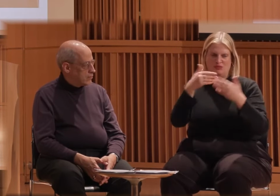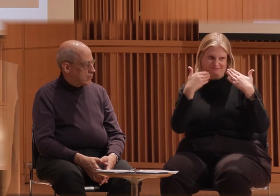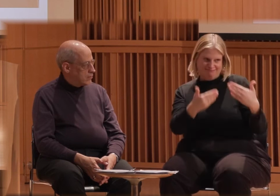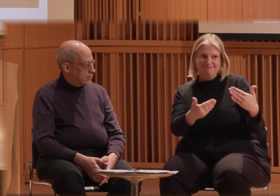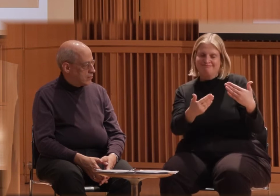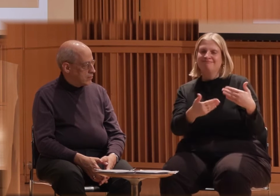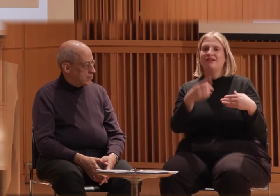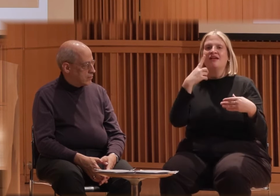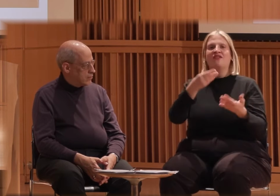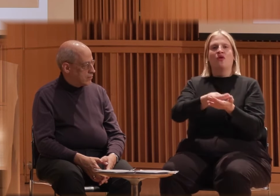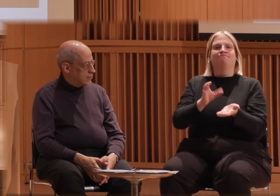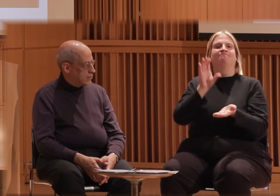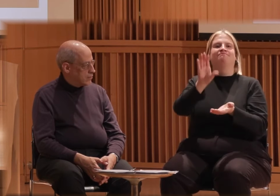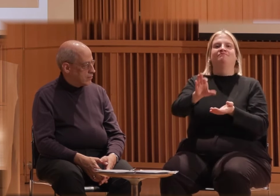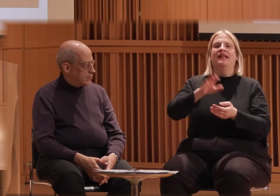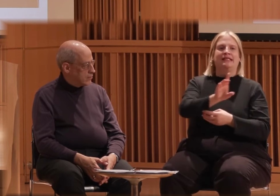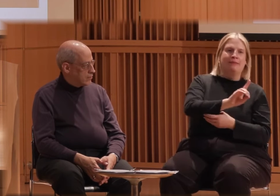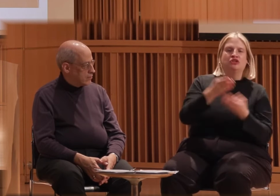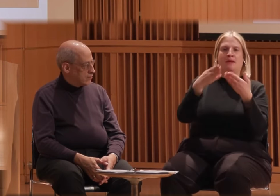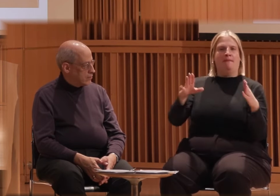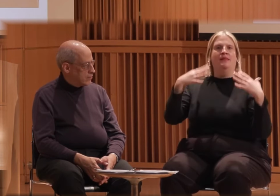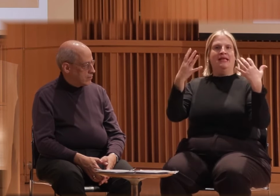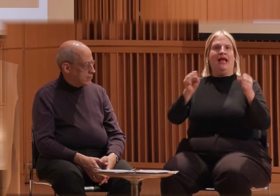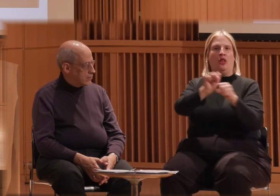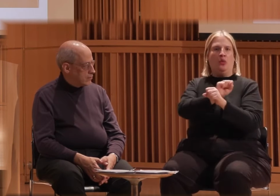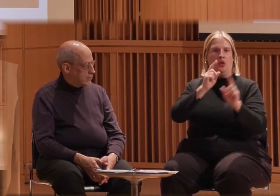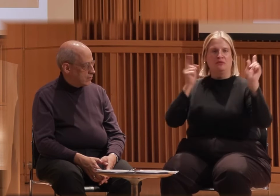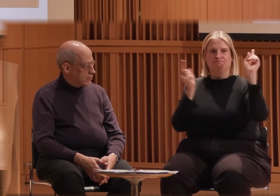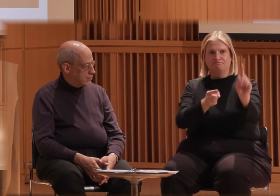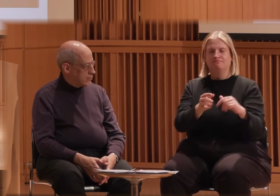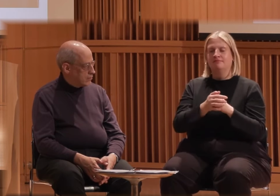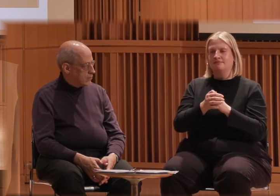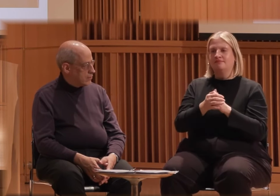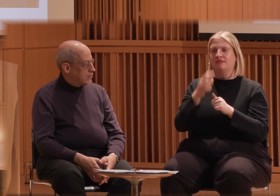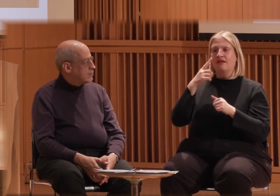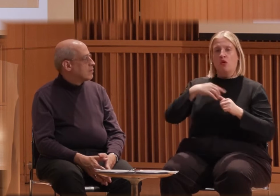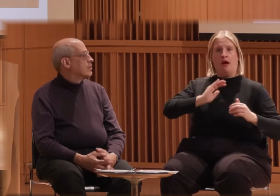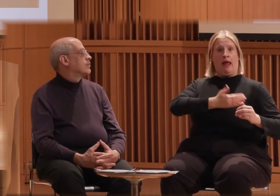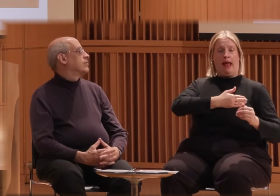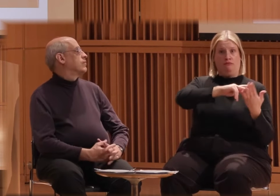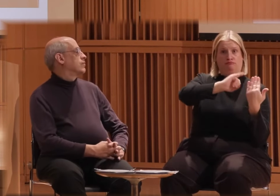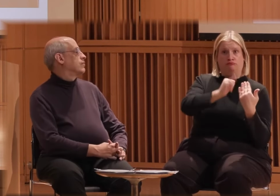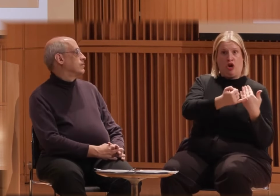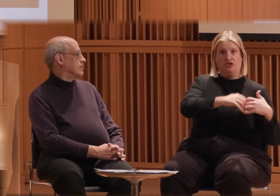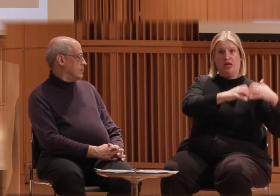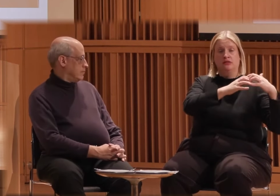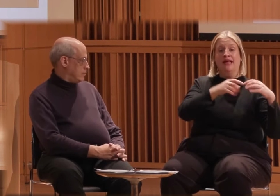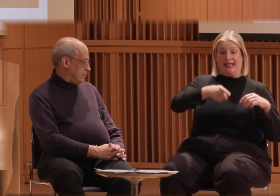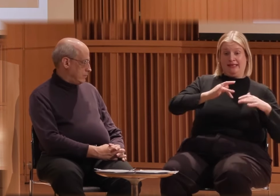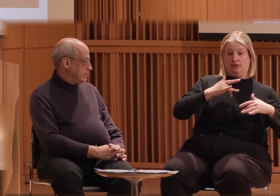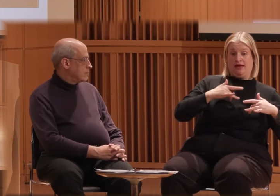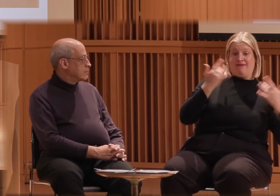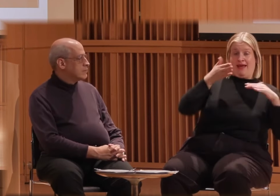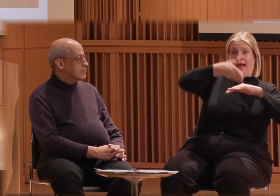for funding our democracy and public health work. As part of our initiative, we will, after this event, also